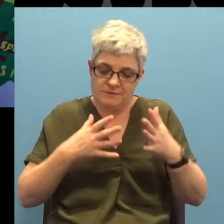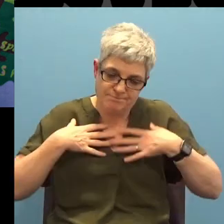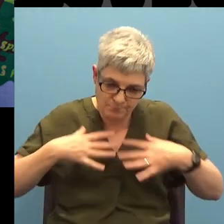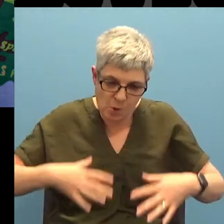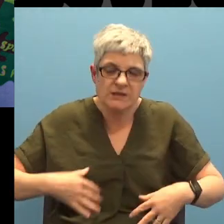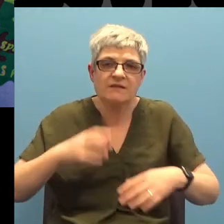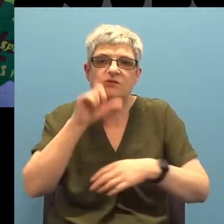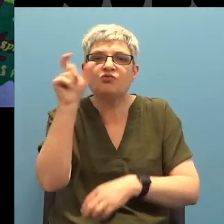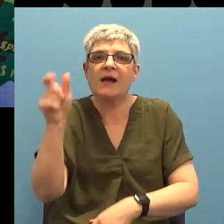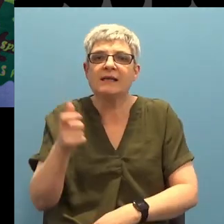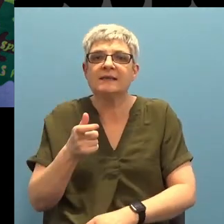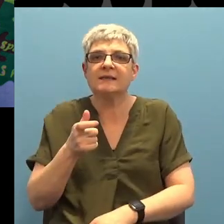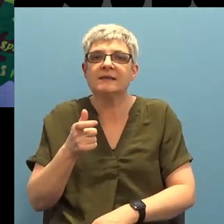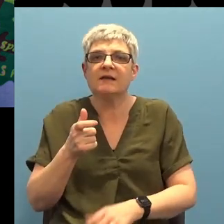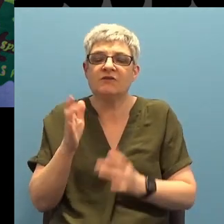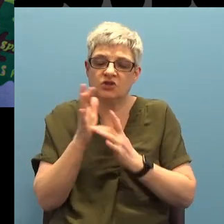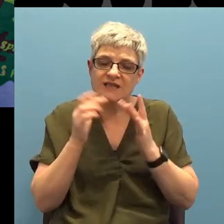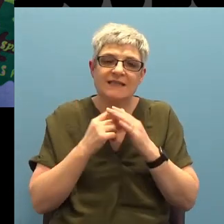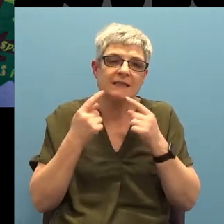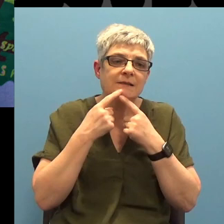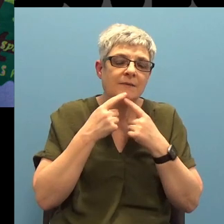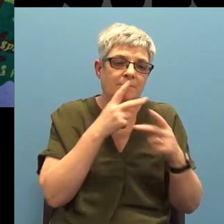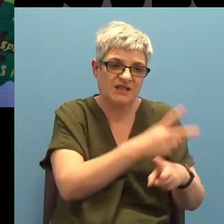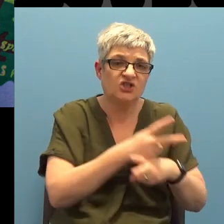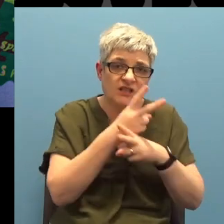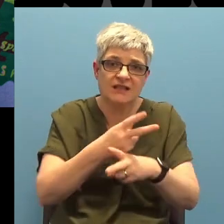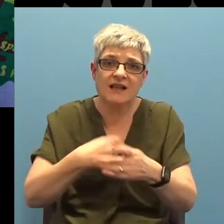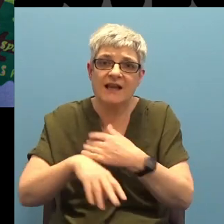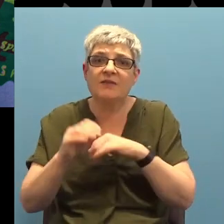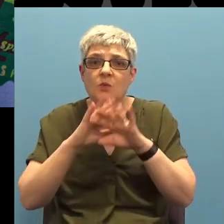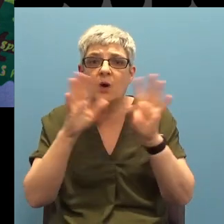Christ, for Jesus' mission in the world.